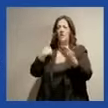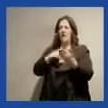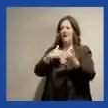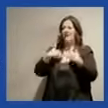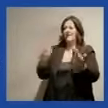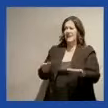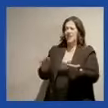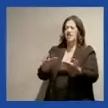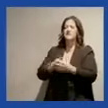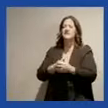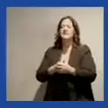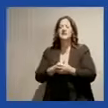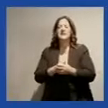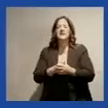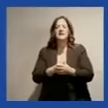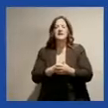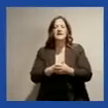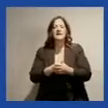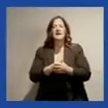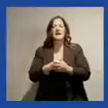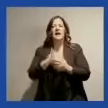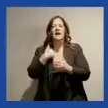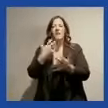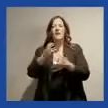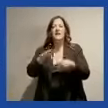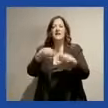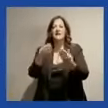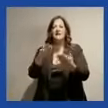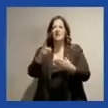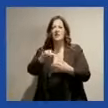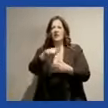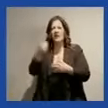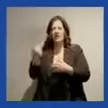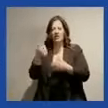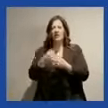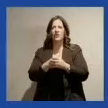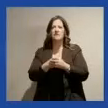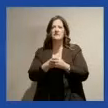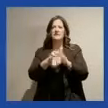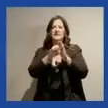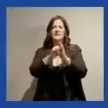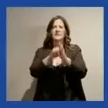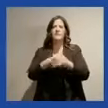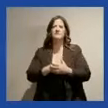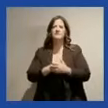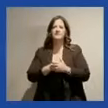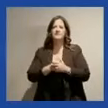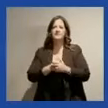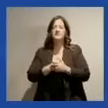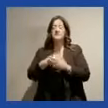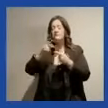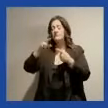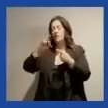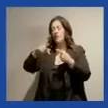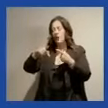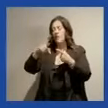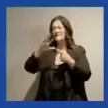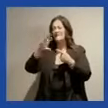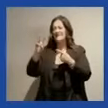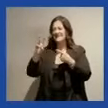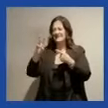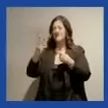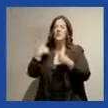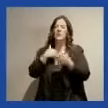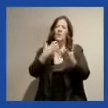just briefly go through a few. Again, the team here could go into detail for you. Prop 56 backfill, we want the MCO